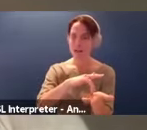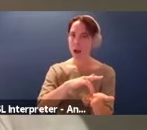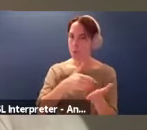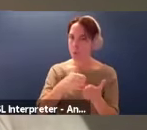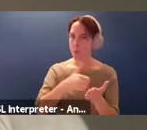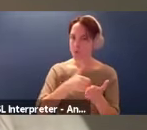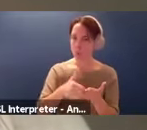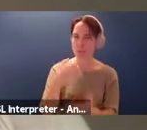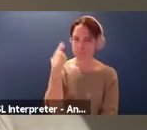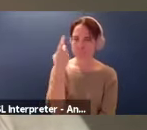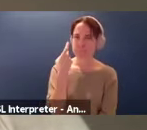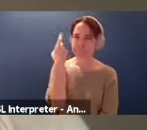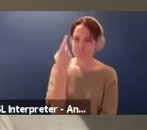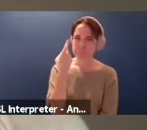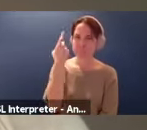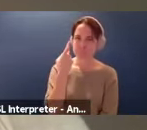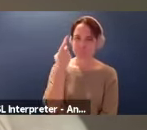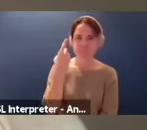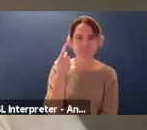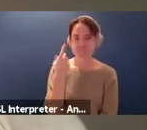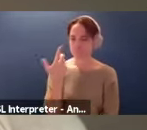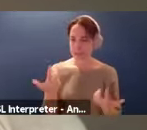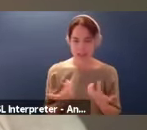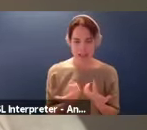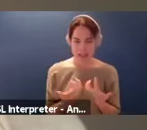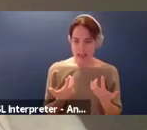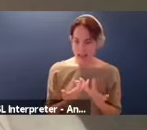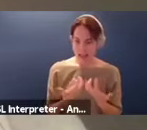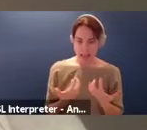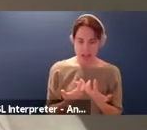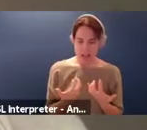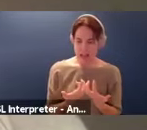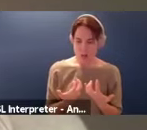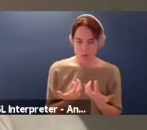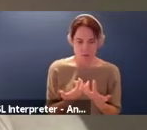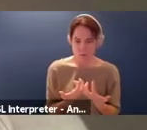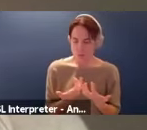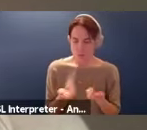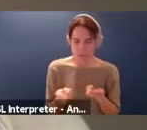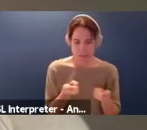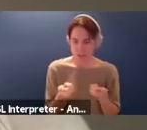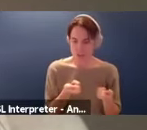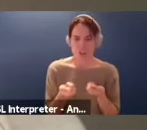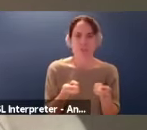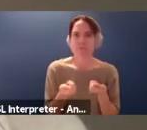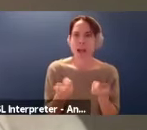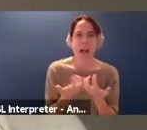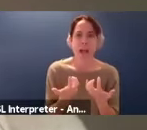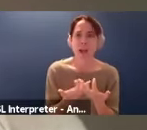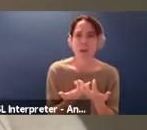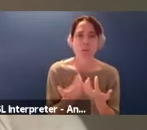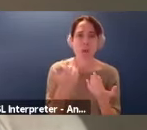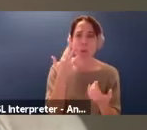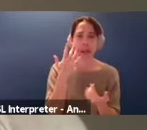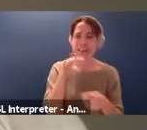all sorts of horrendous um upsetting distressing um happenings in the world